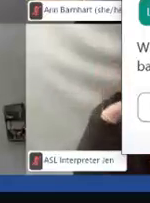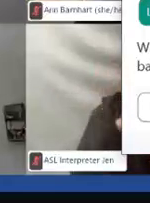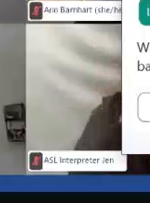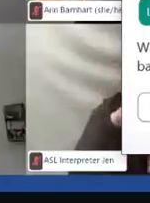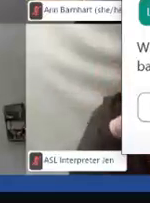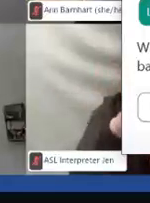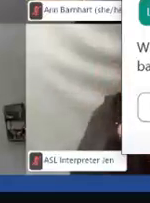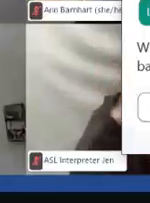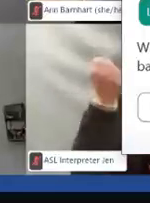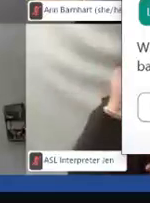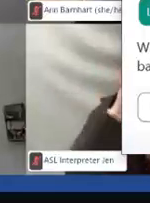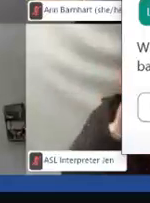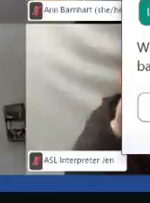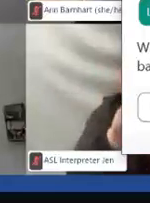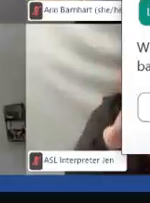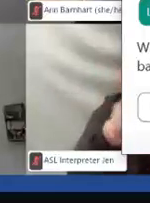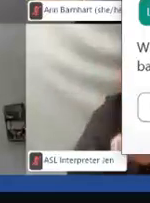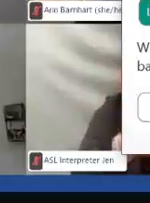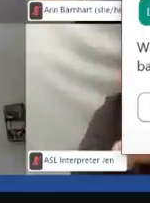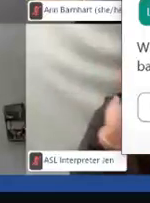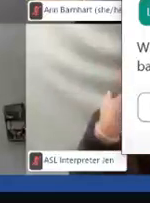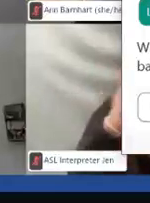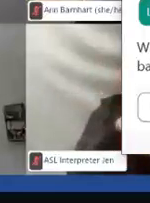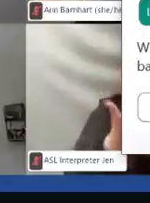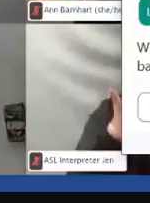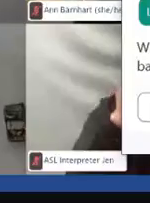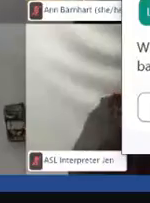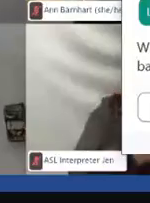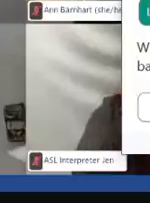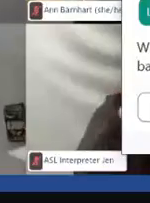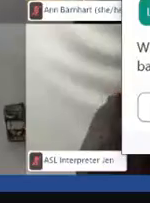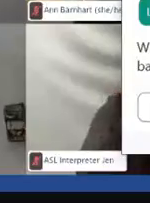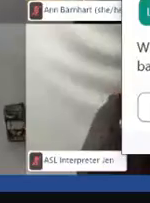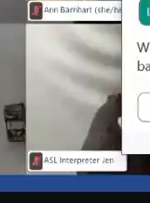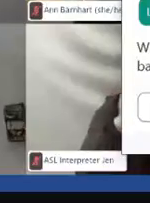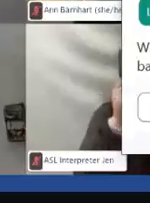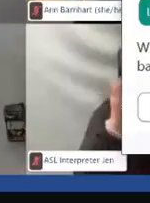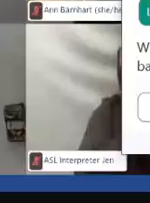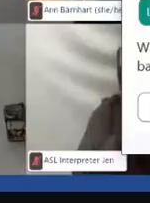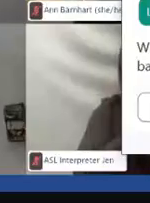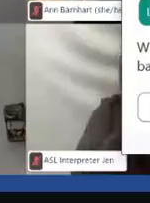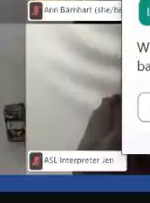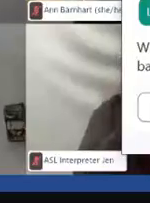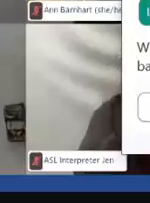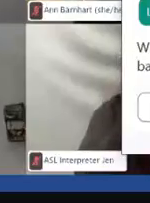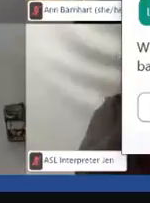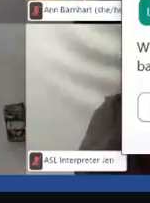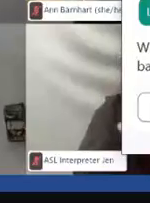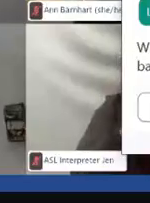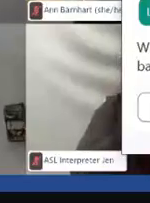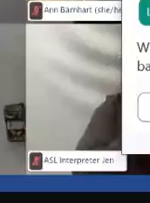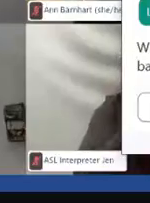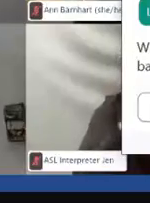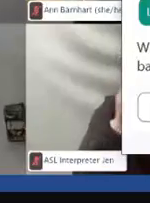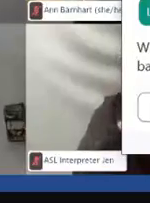reports get pulled out for further discussion. So we might do like maybe every September, the treasurer report is going to be walked through in